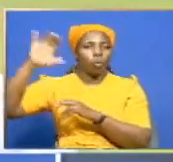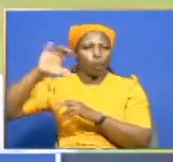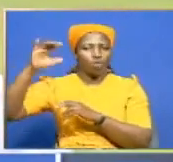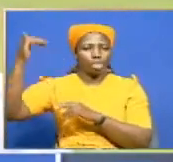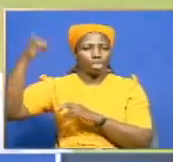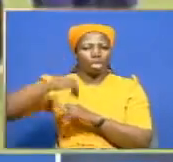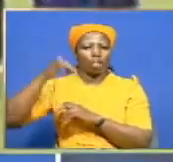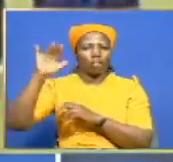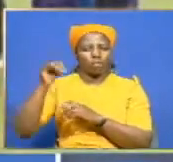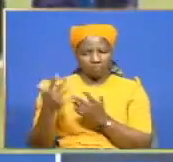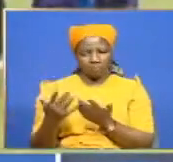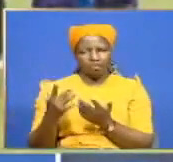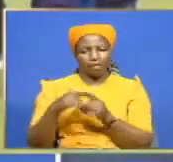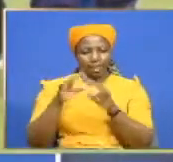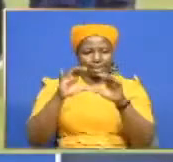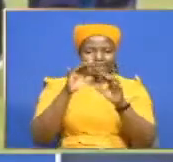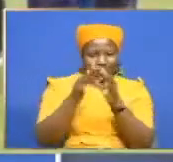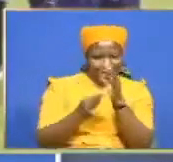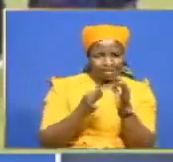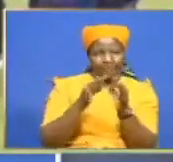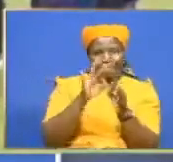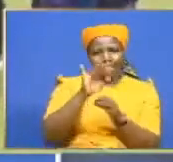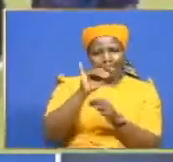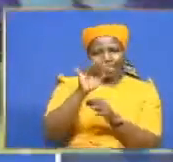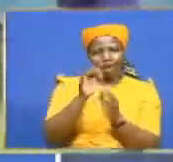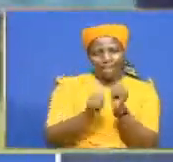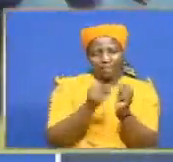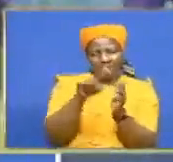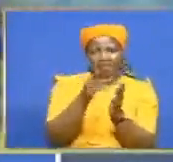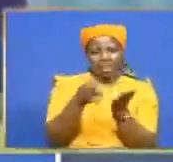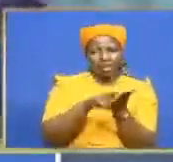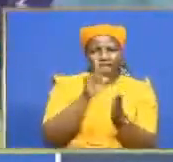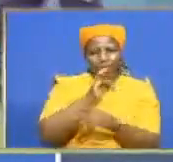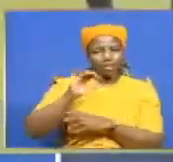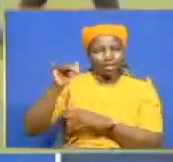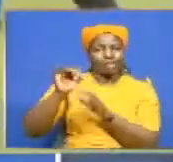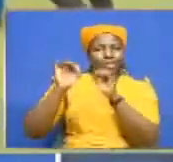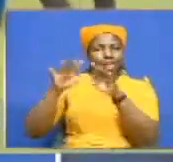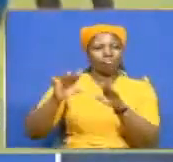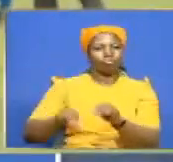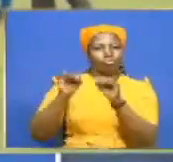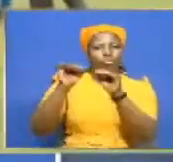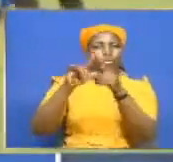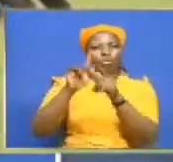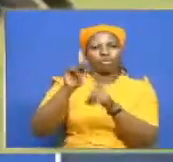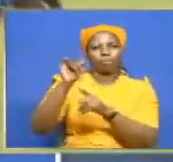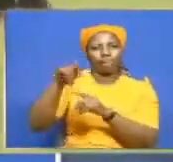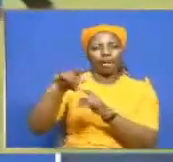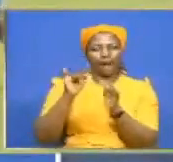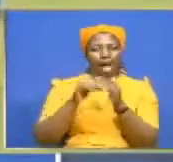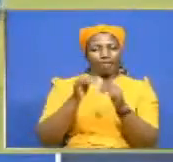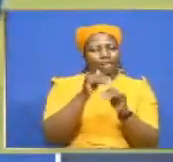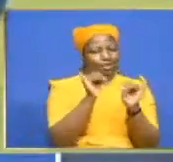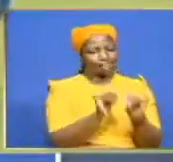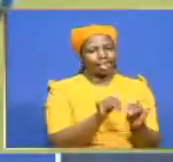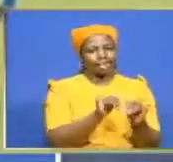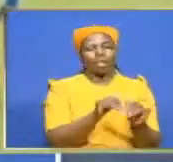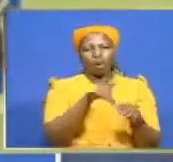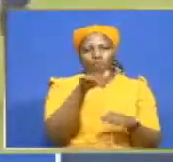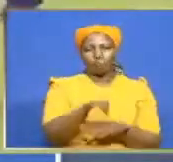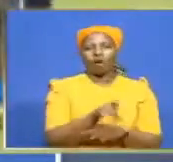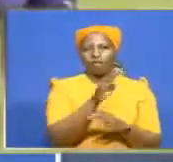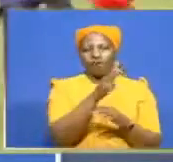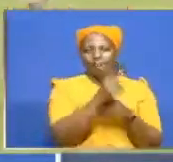is registered. City Stars, who earned promotion to the top flight after staying out in the cold for 4 years, will take on KCB